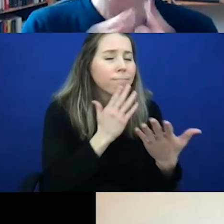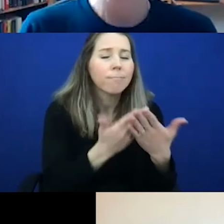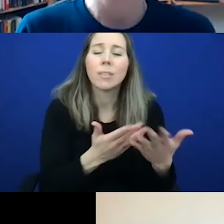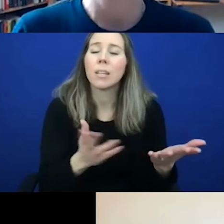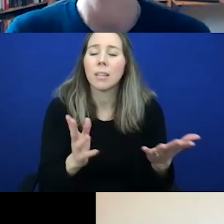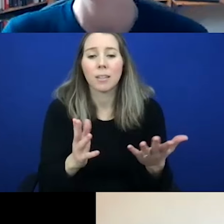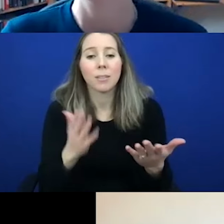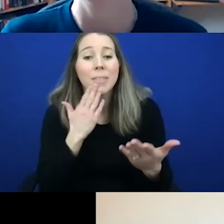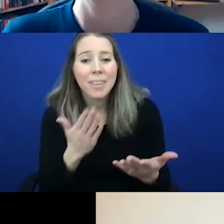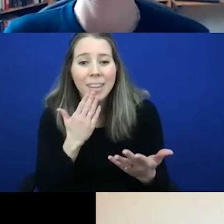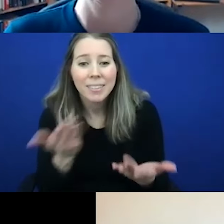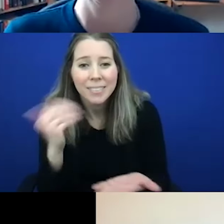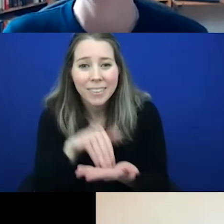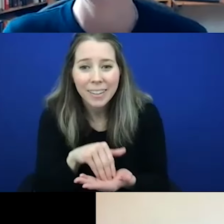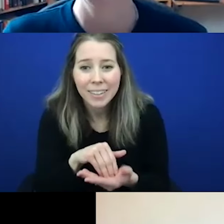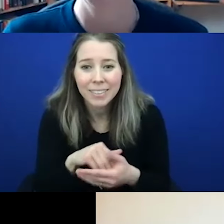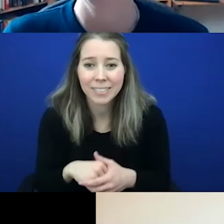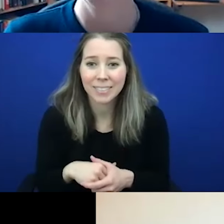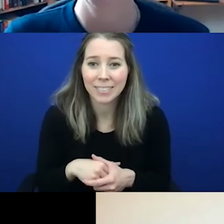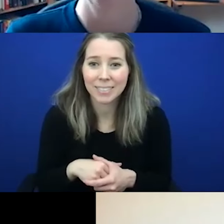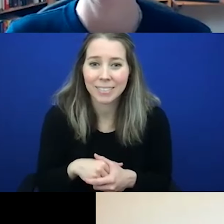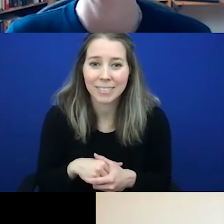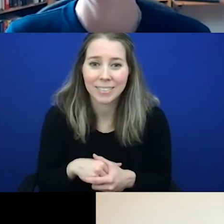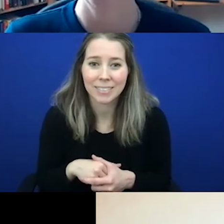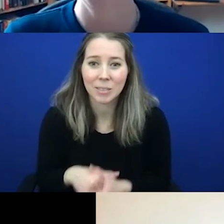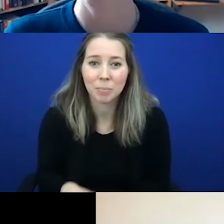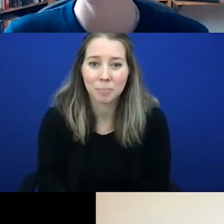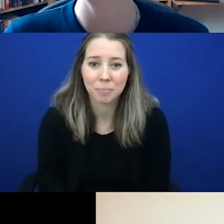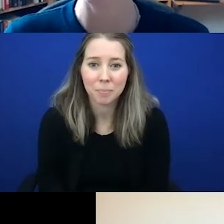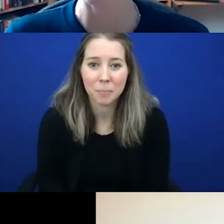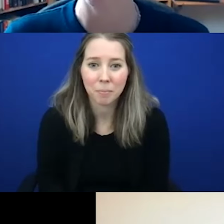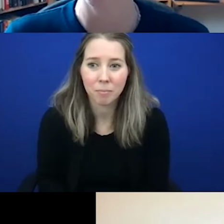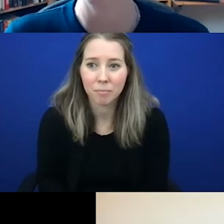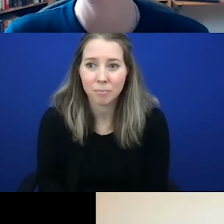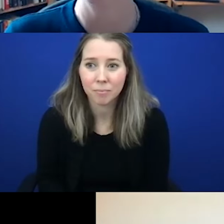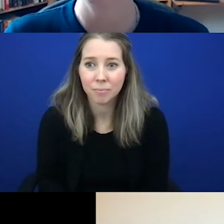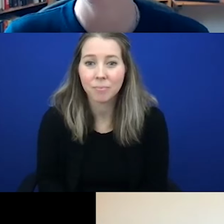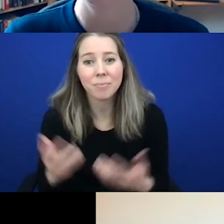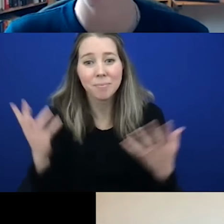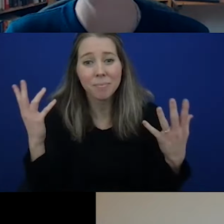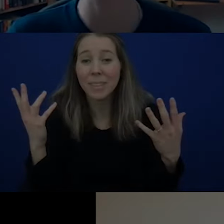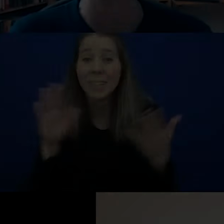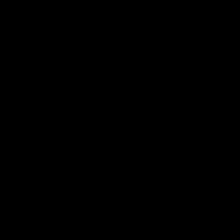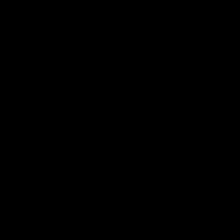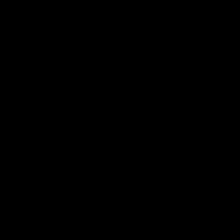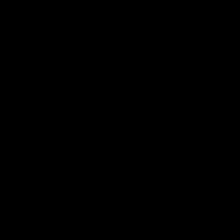you. It was lovely to meet you all. Yeah, have a great day, everyone.